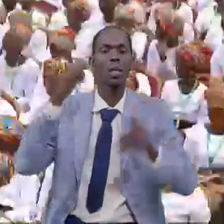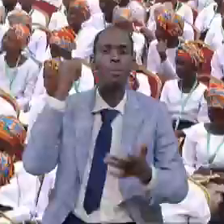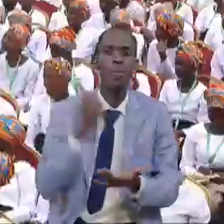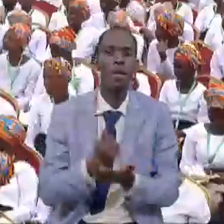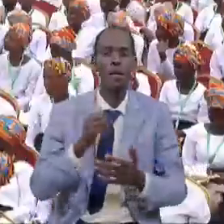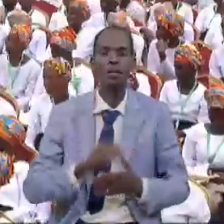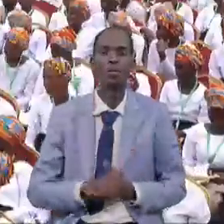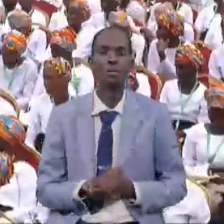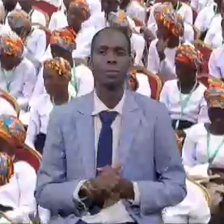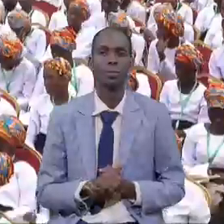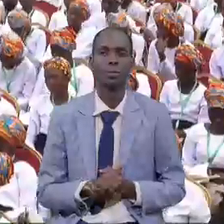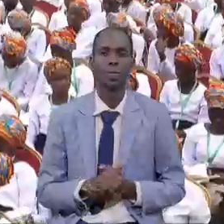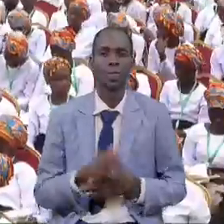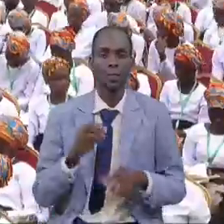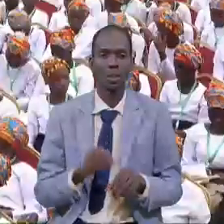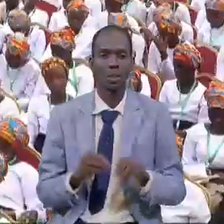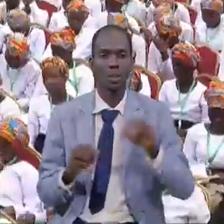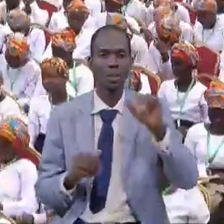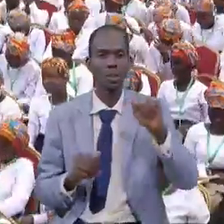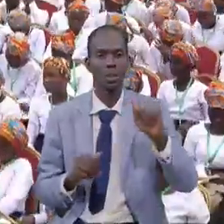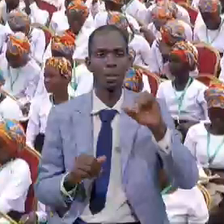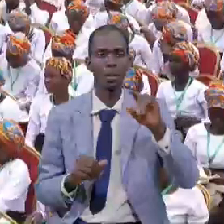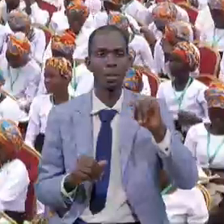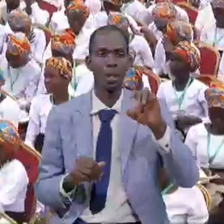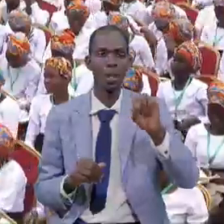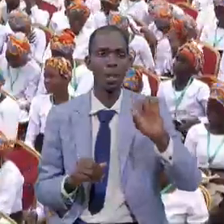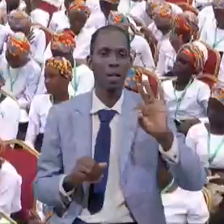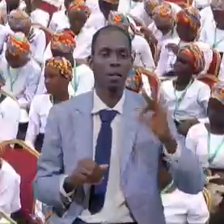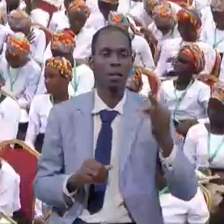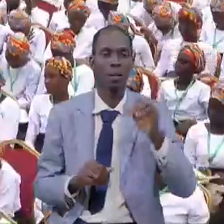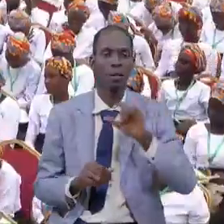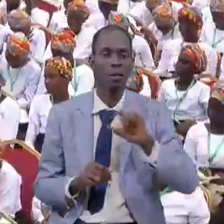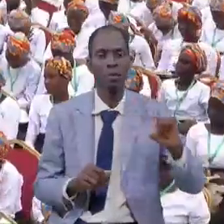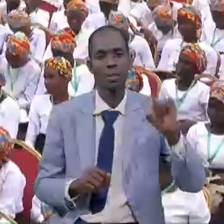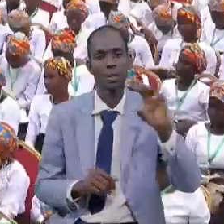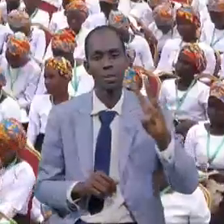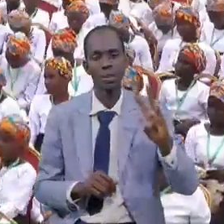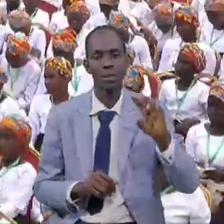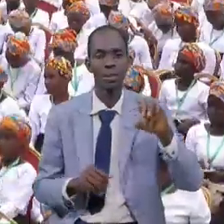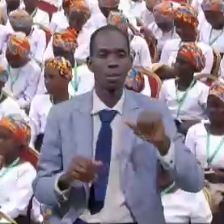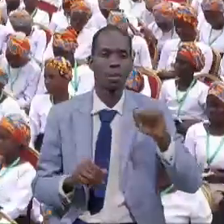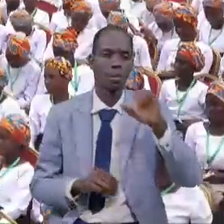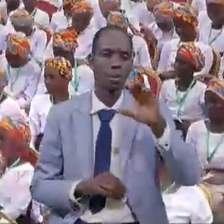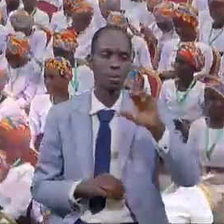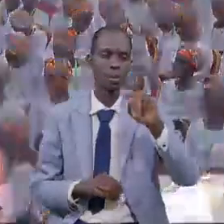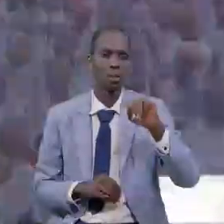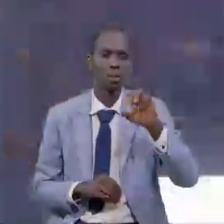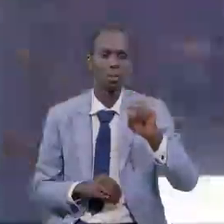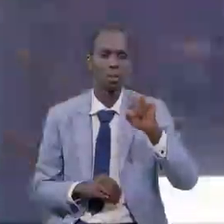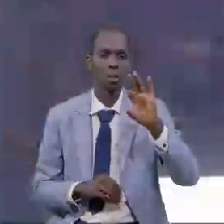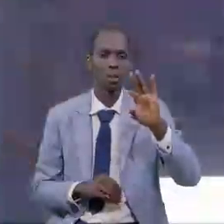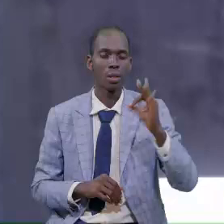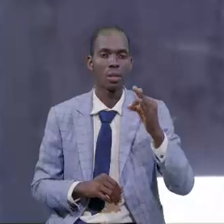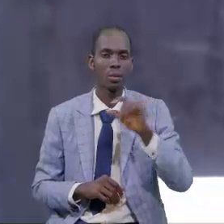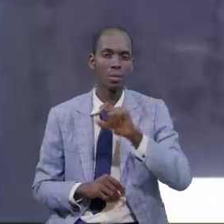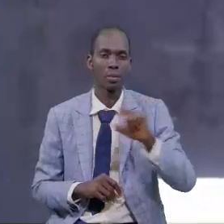Acts of the Apostles, chapter 9. I'm reading from verse 6. Acts of the Apostles,